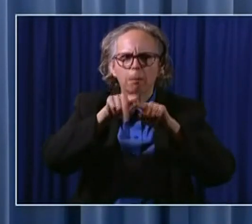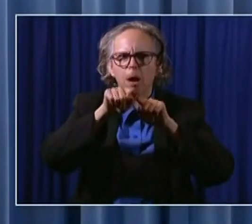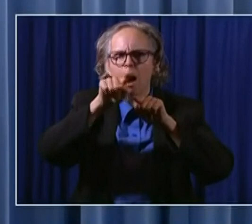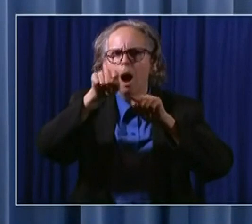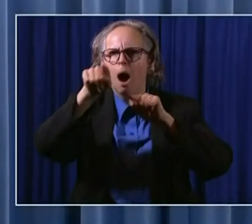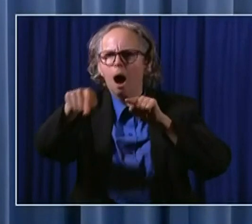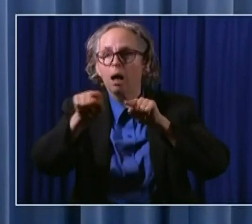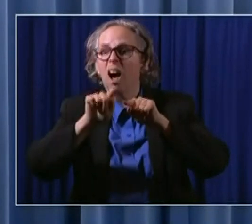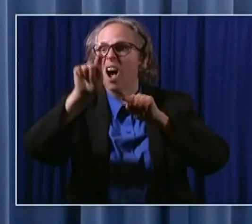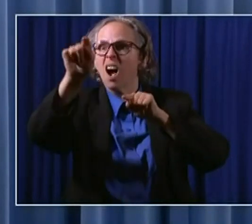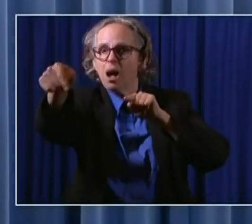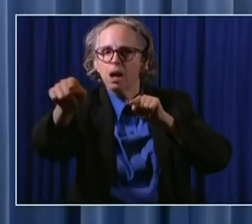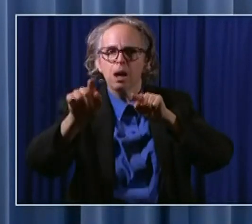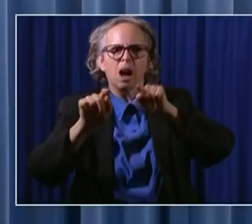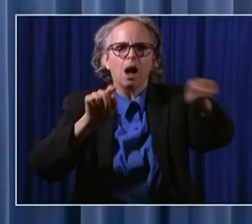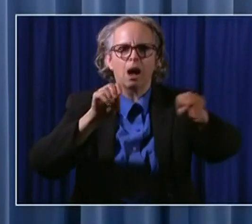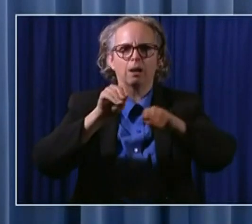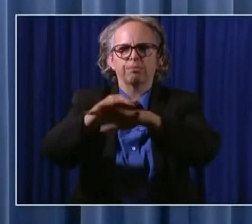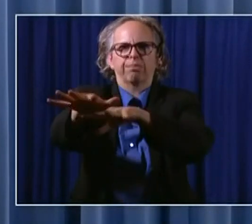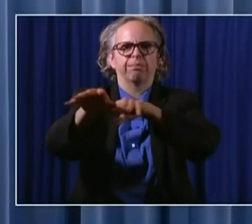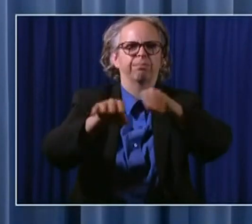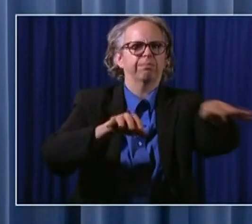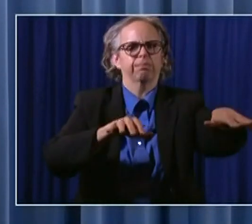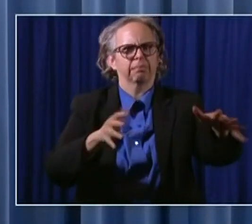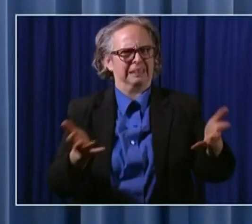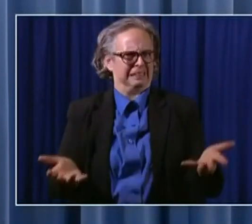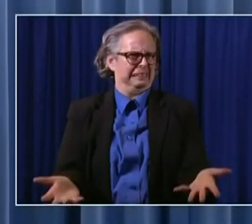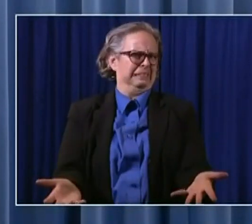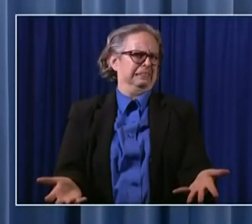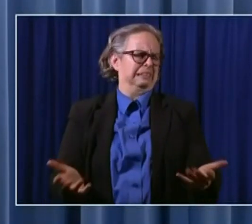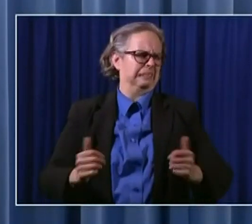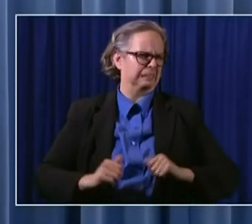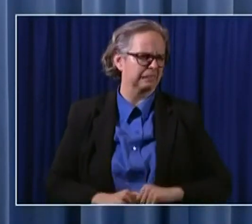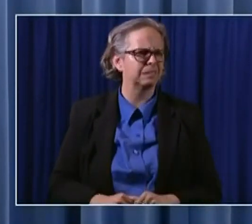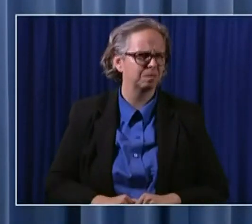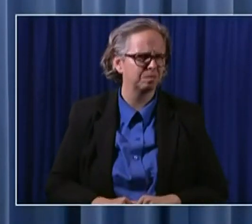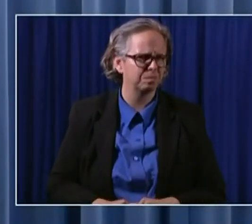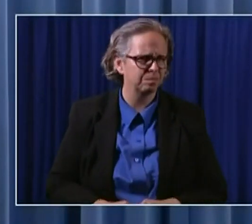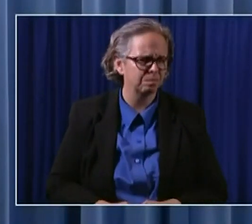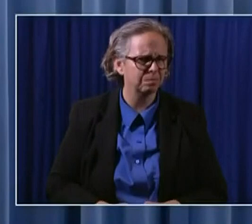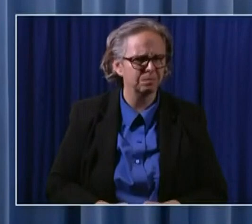Let me talk for a moment more about our red alert counties.